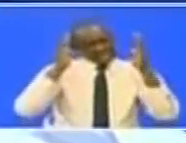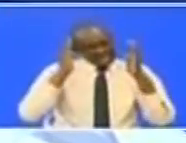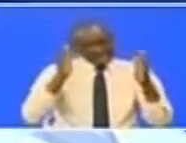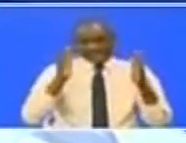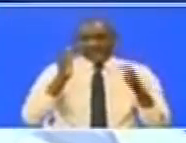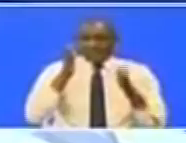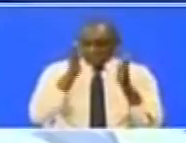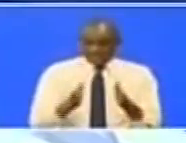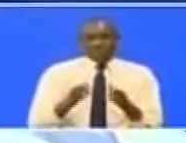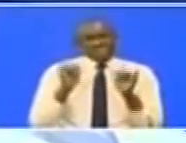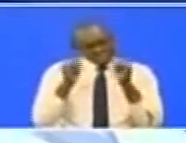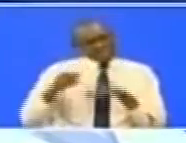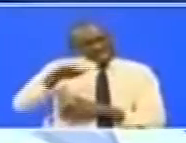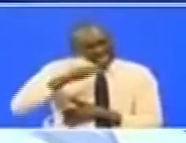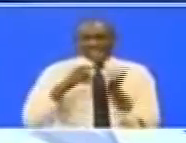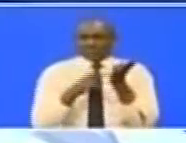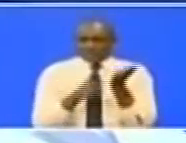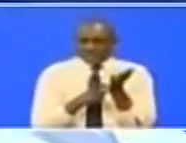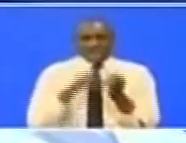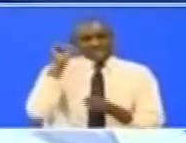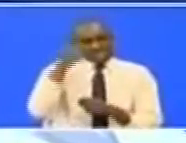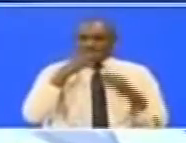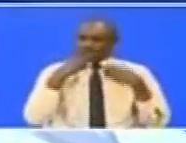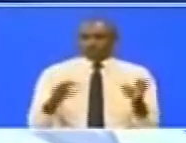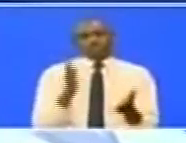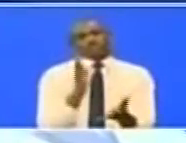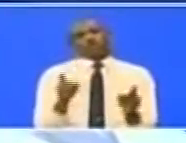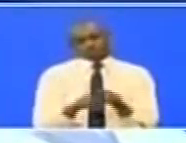of the broadcast industry, which Kenya has